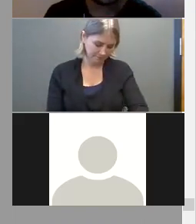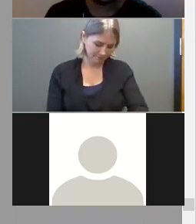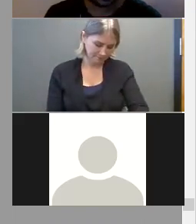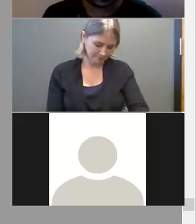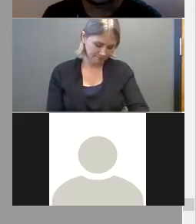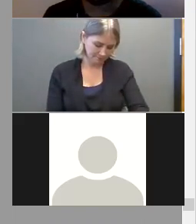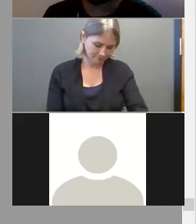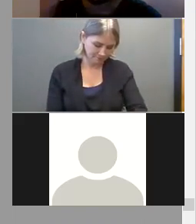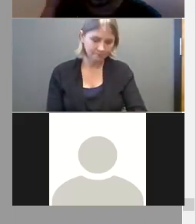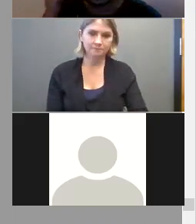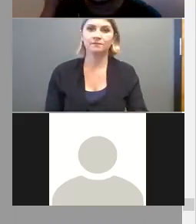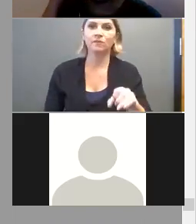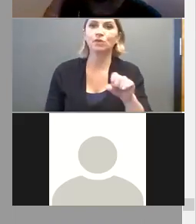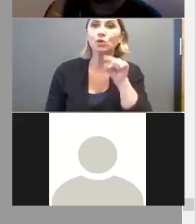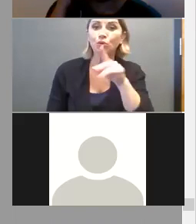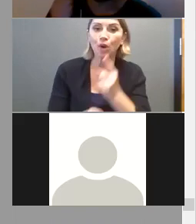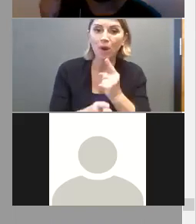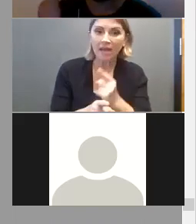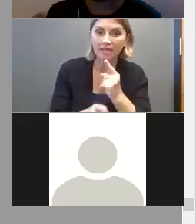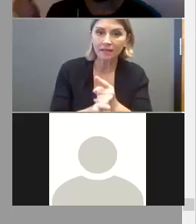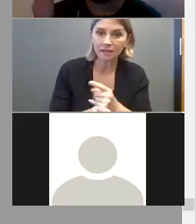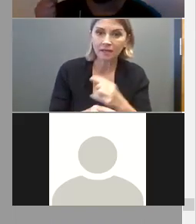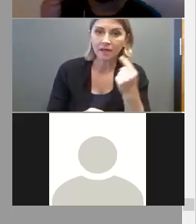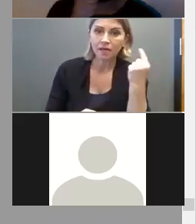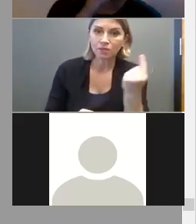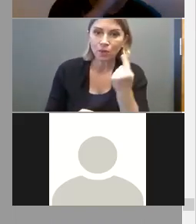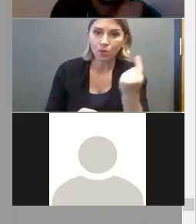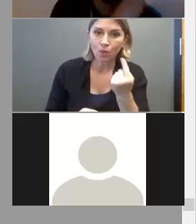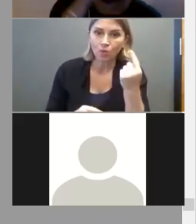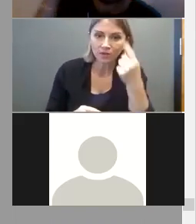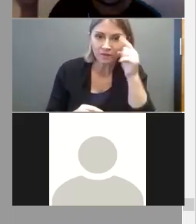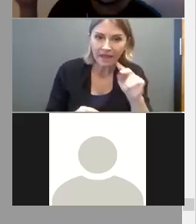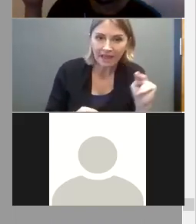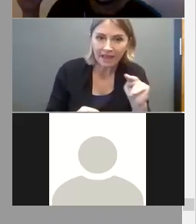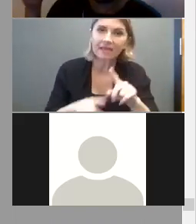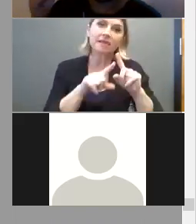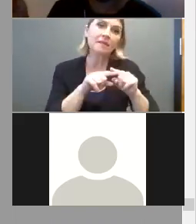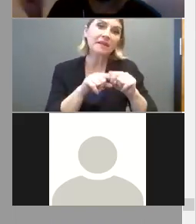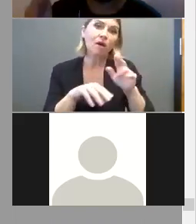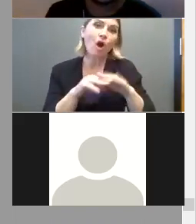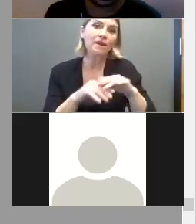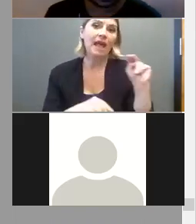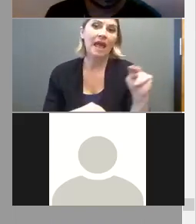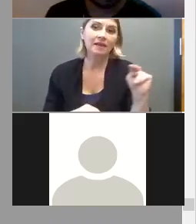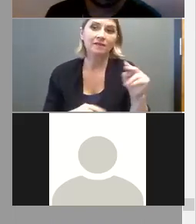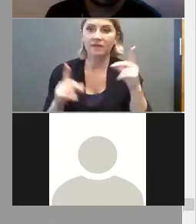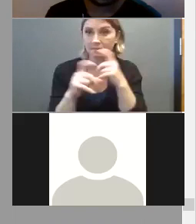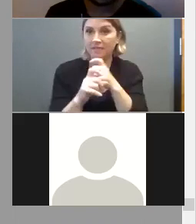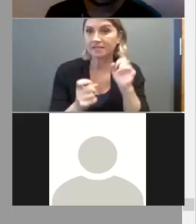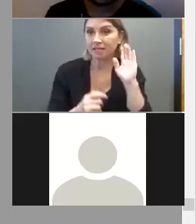Yes, Taha, you are correct. We only need to focus on the value of n because depending upon n, our complexity